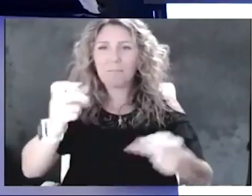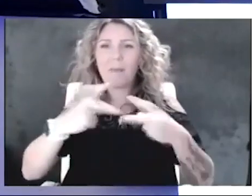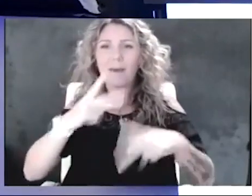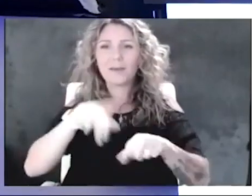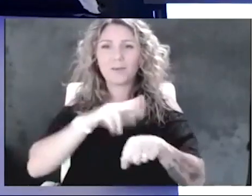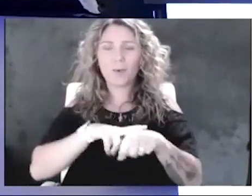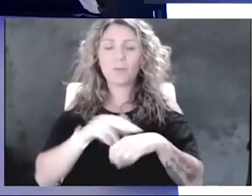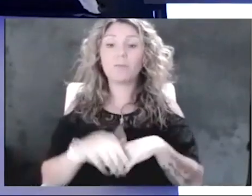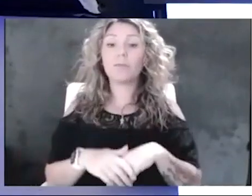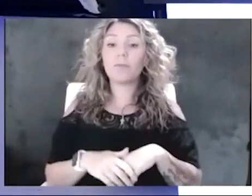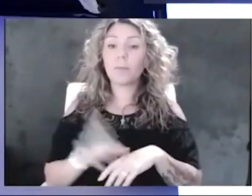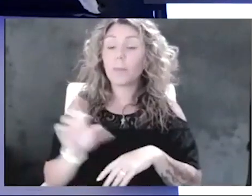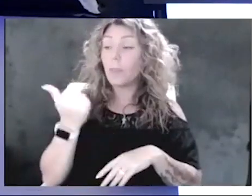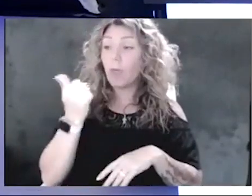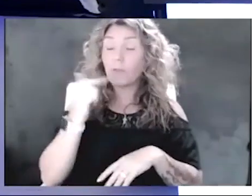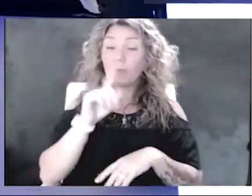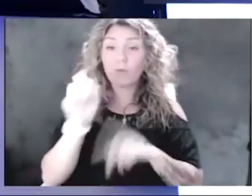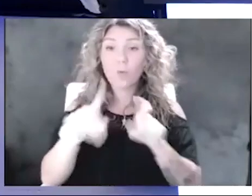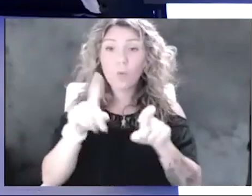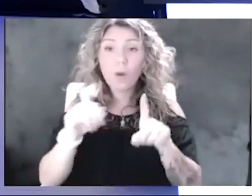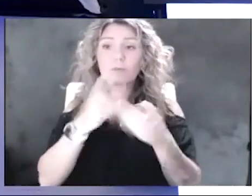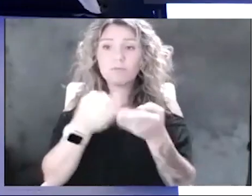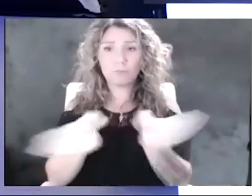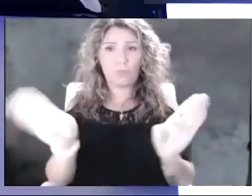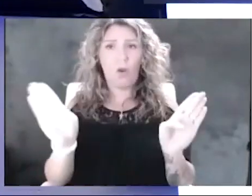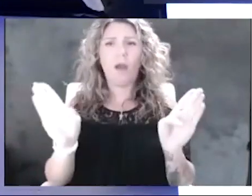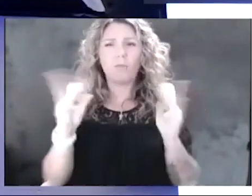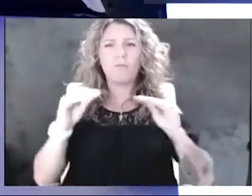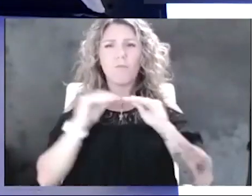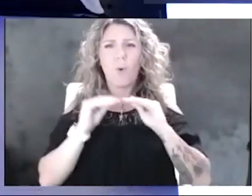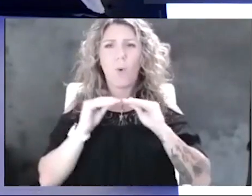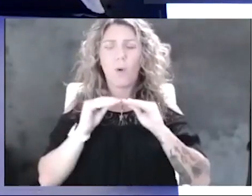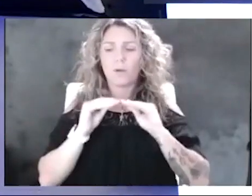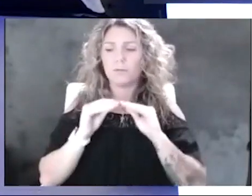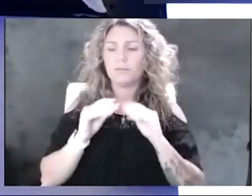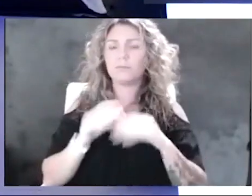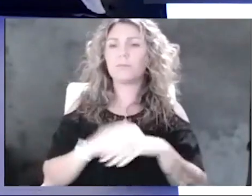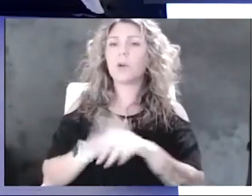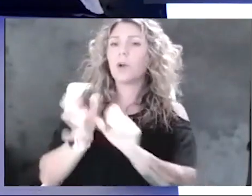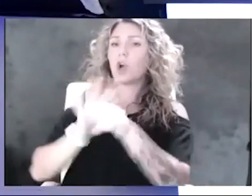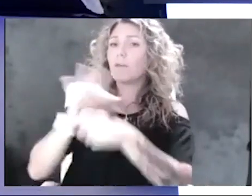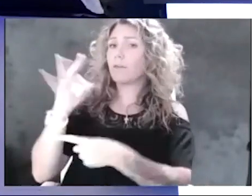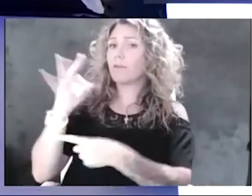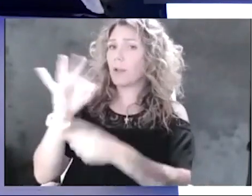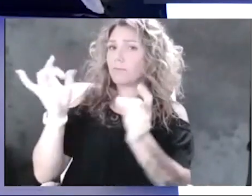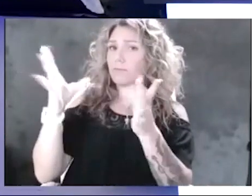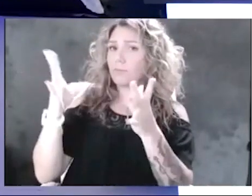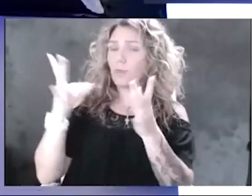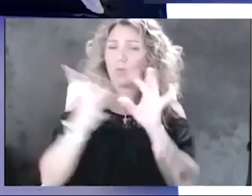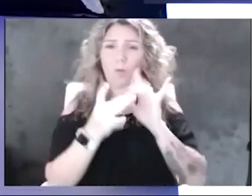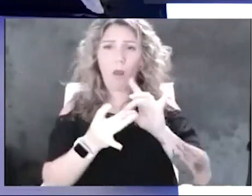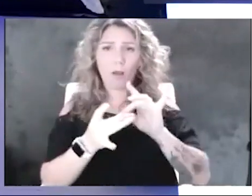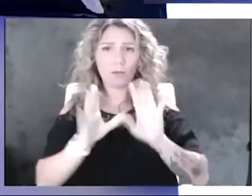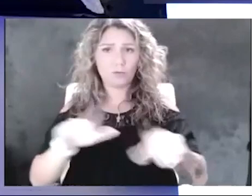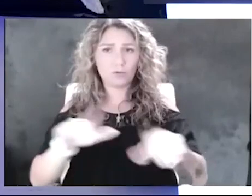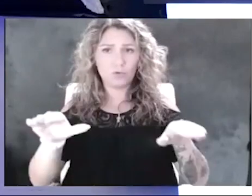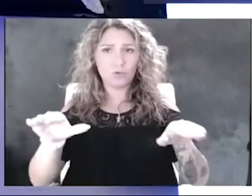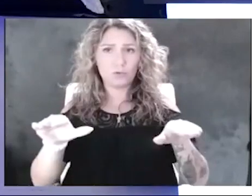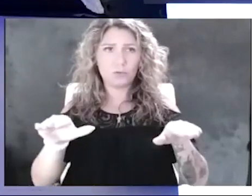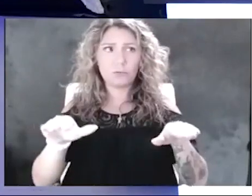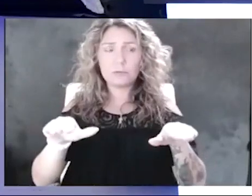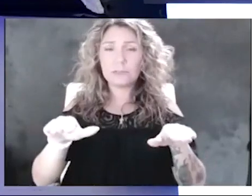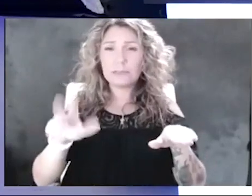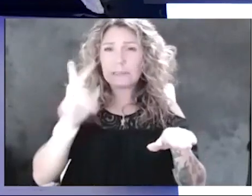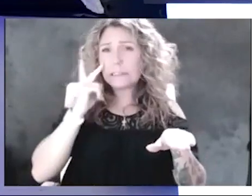couple of other questions just to broaden this out a little bit. So the COVID-19 crisis in children, I'm sure you have to be seeing their health effects and